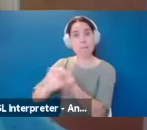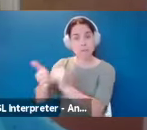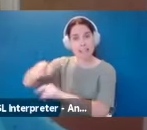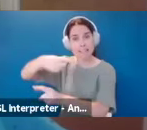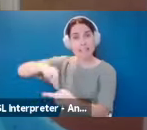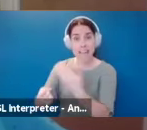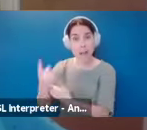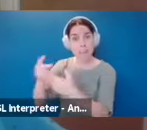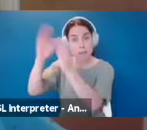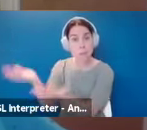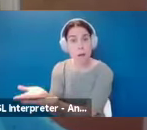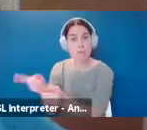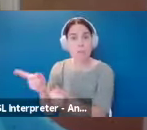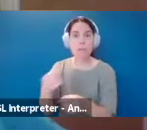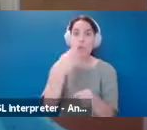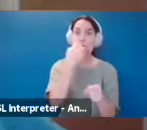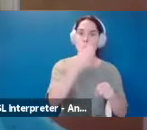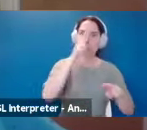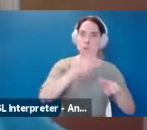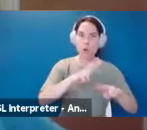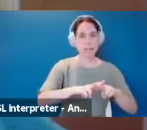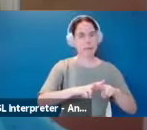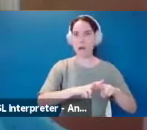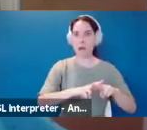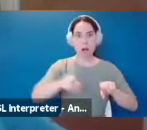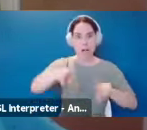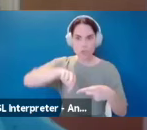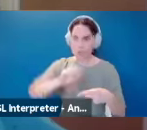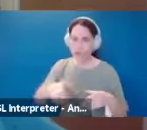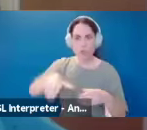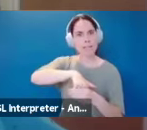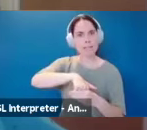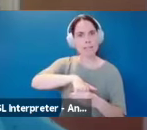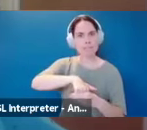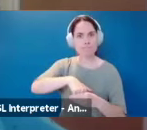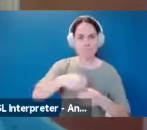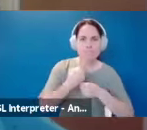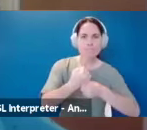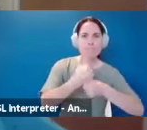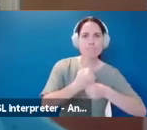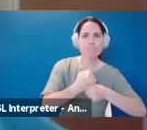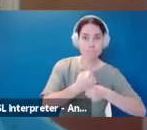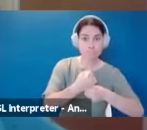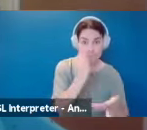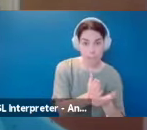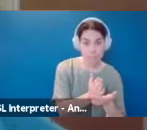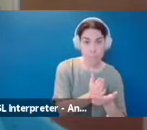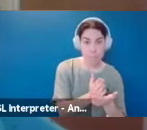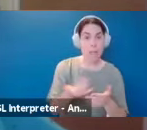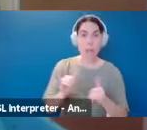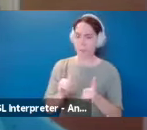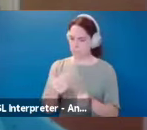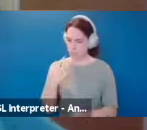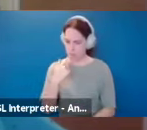George Floyd uprisings around the world? You may ask, how many white people do I have in my life who